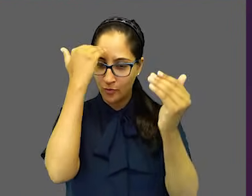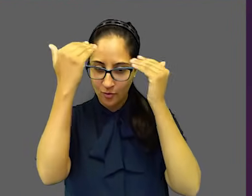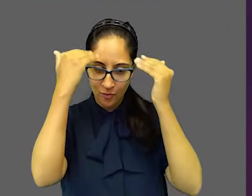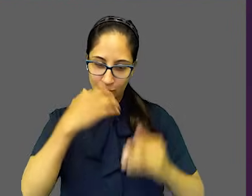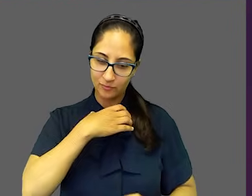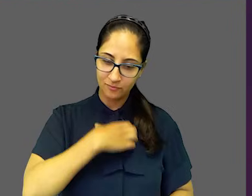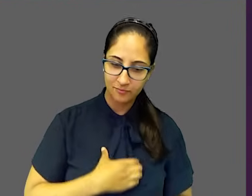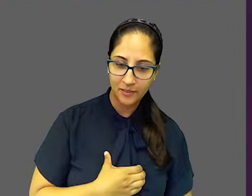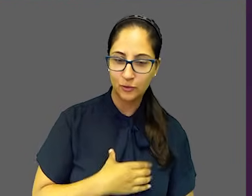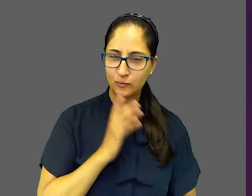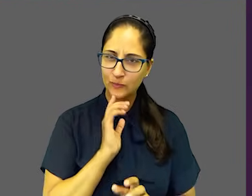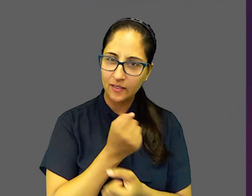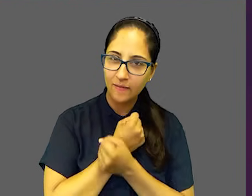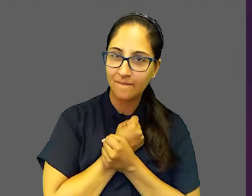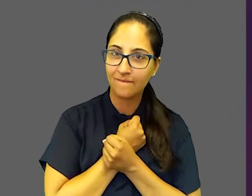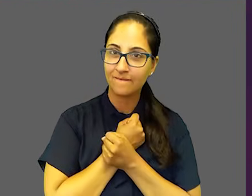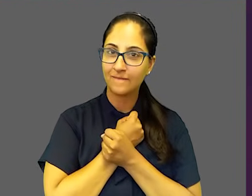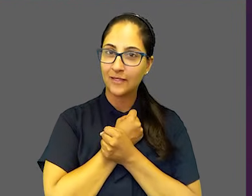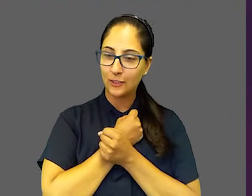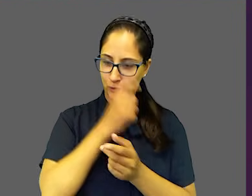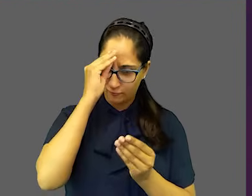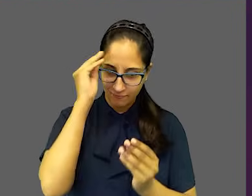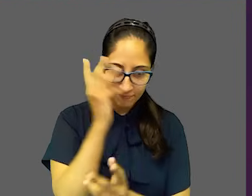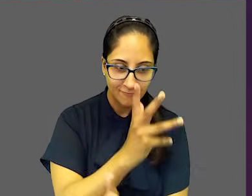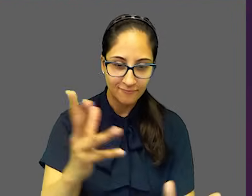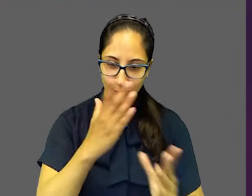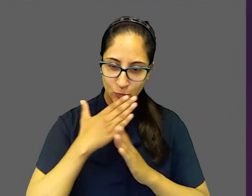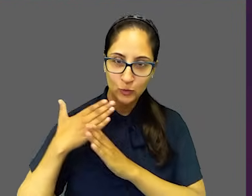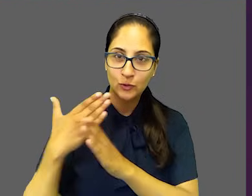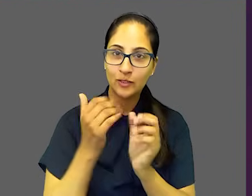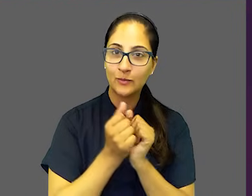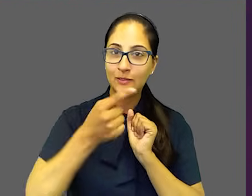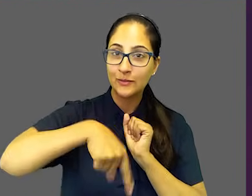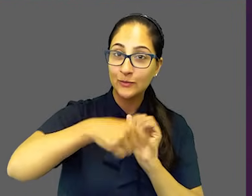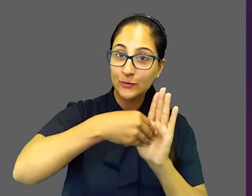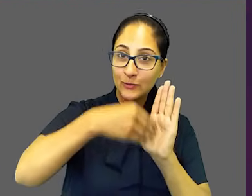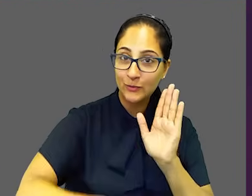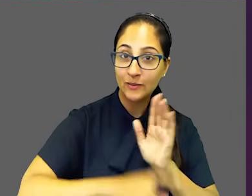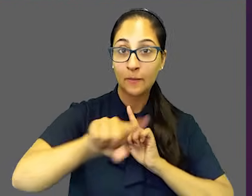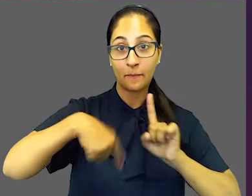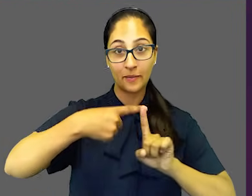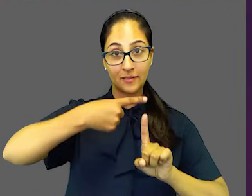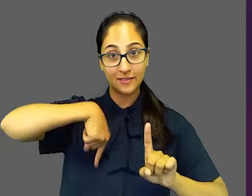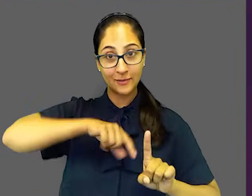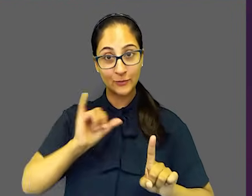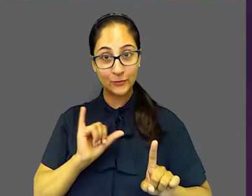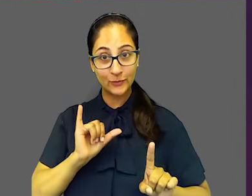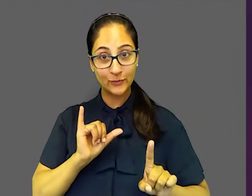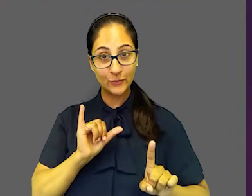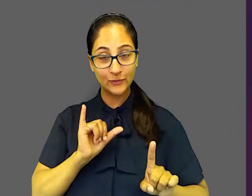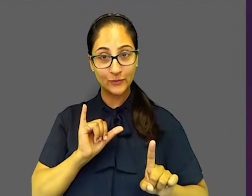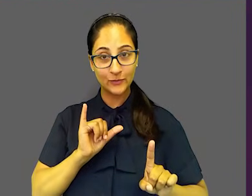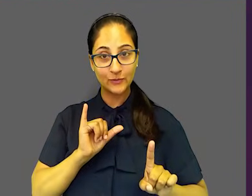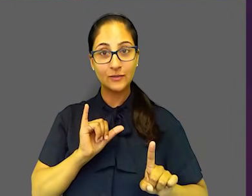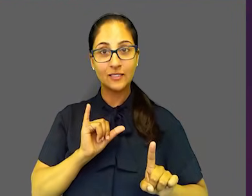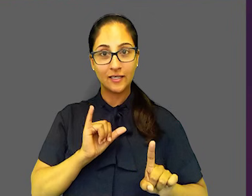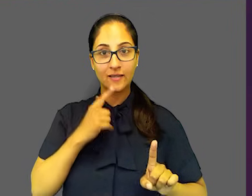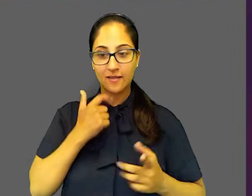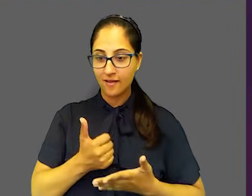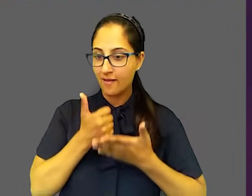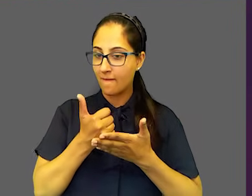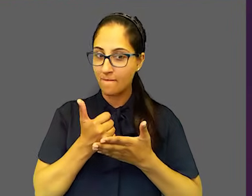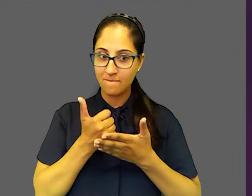the passion that you share with all the students, all the kids, all of us in helping them in